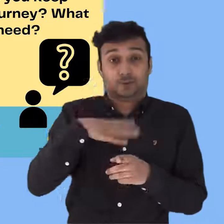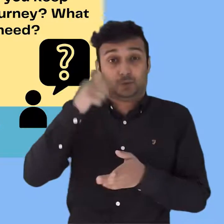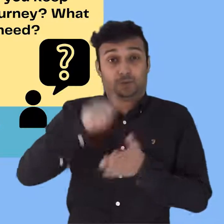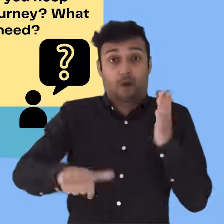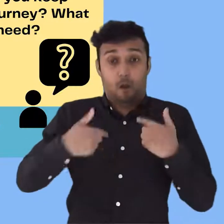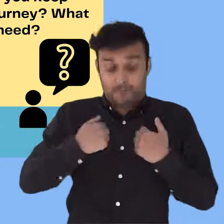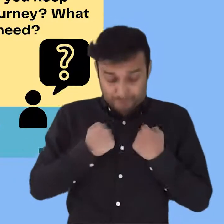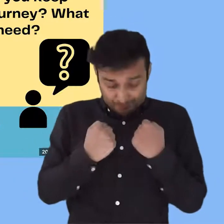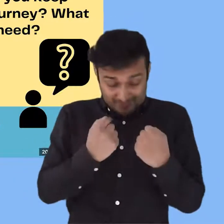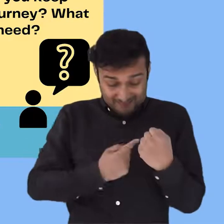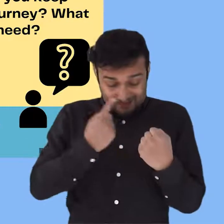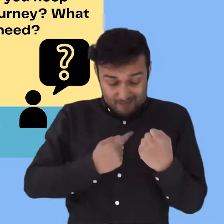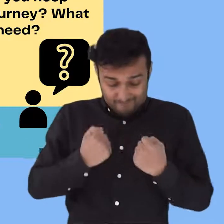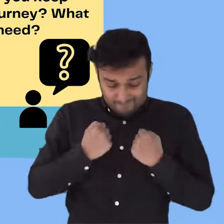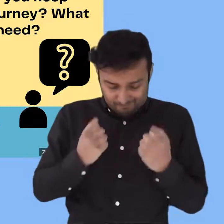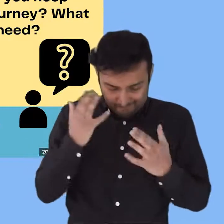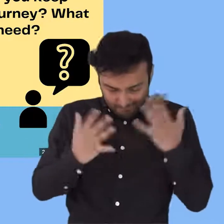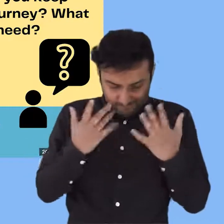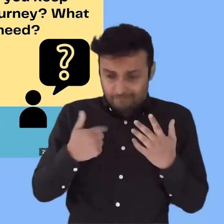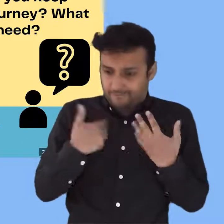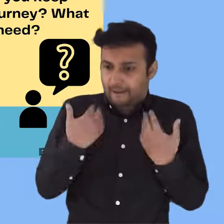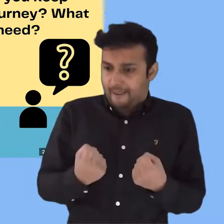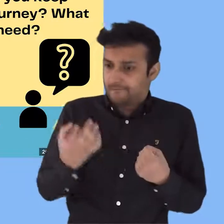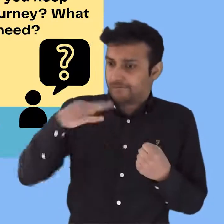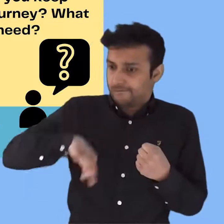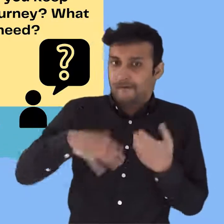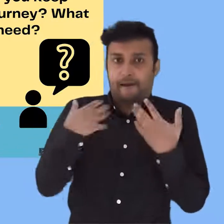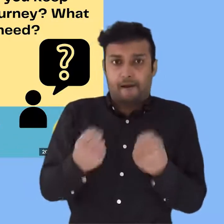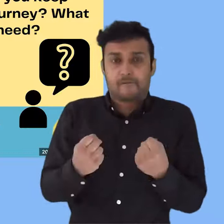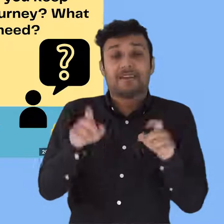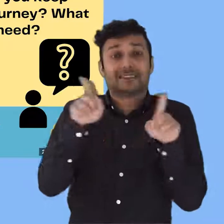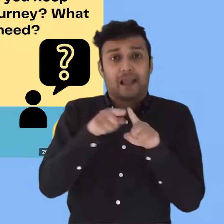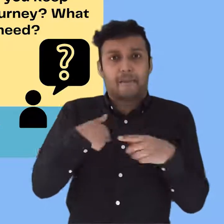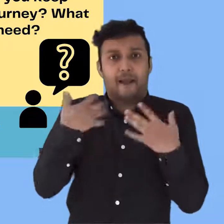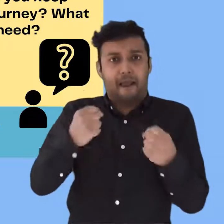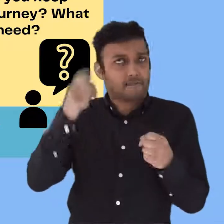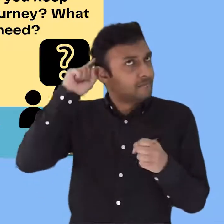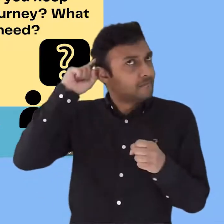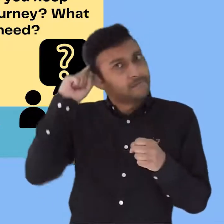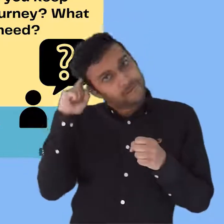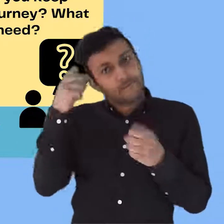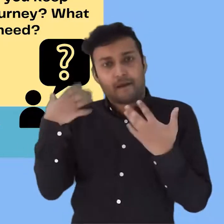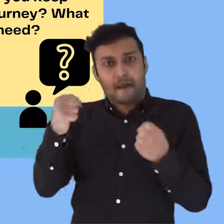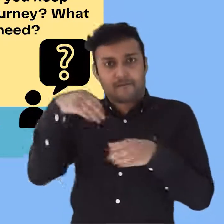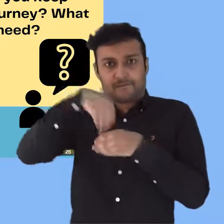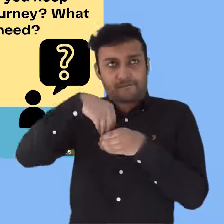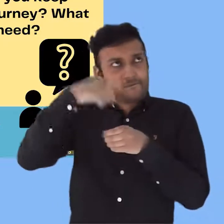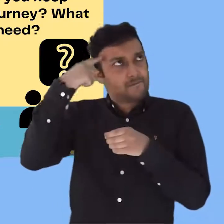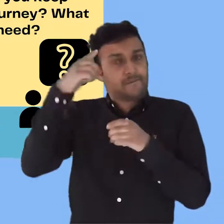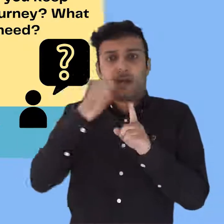and dismantling your own biases too. So I have really focused on things that you could do, because I know we're here